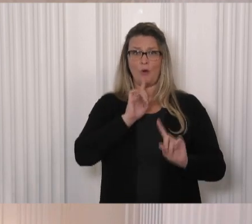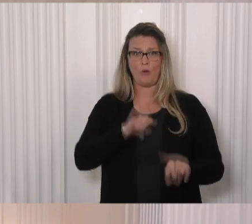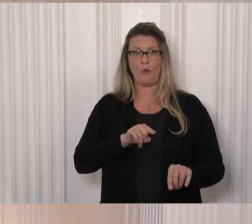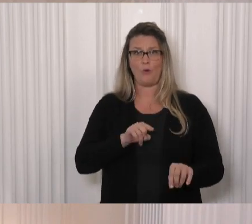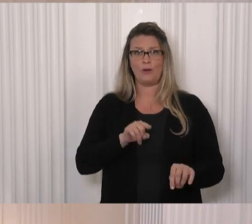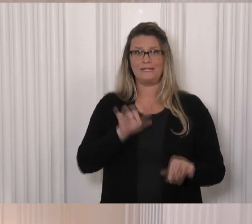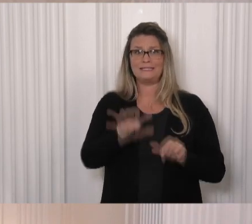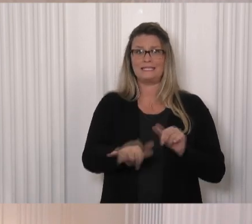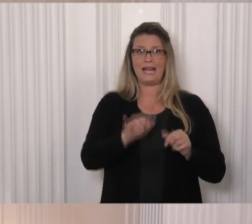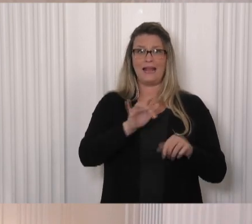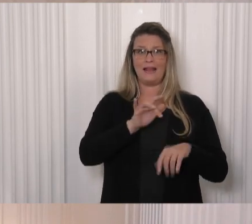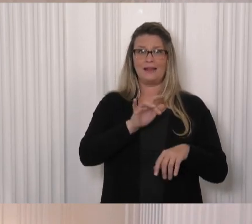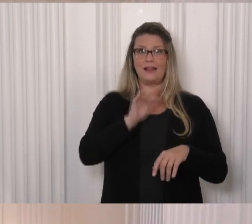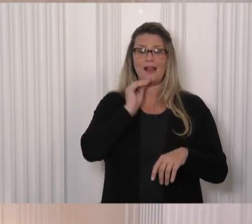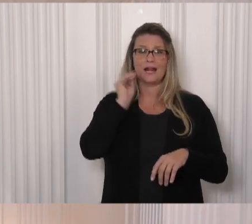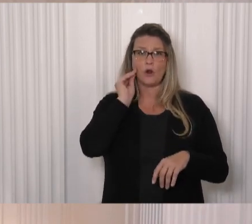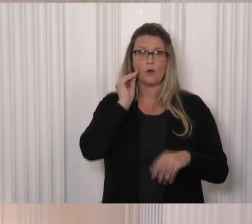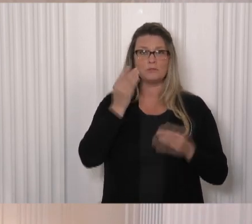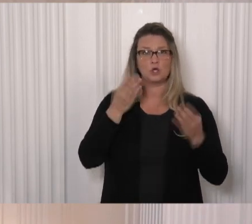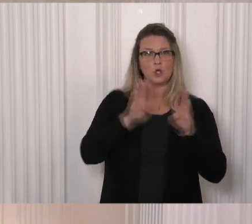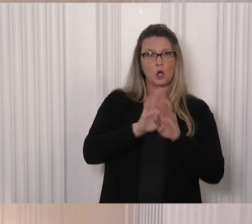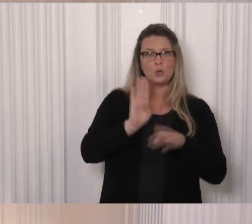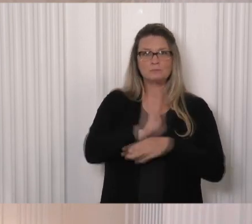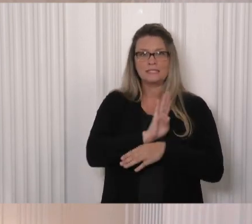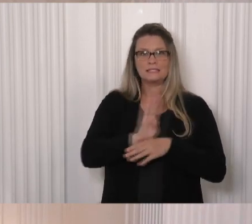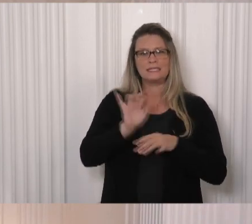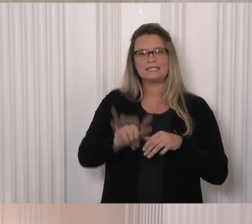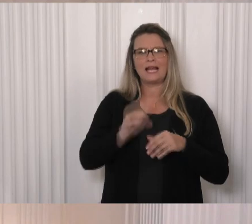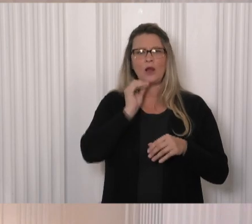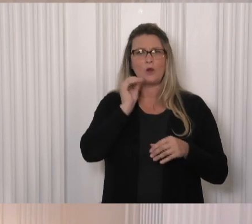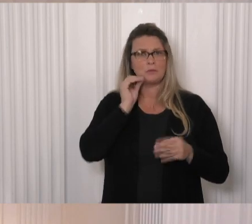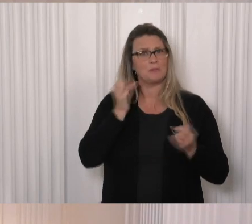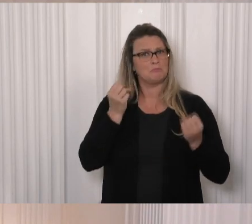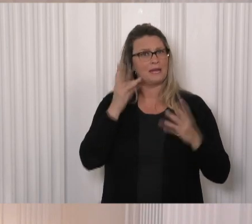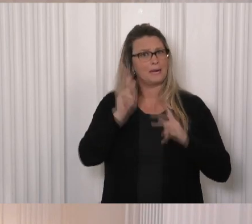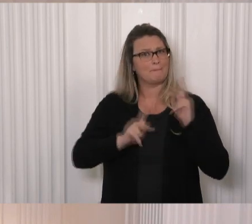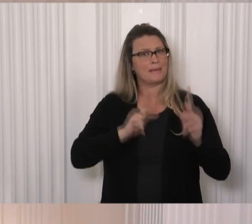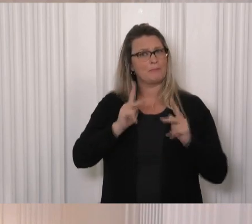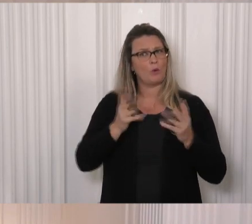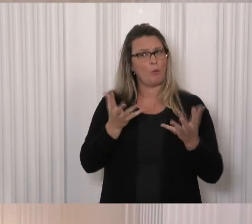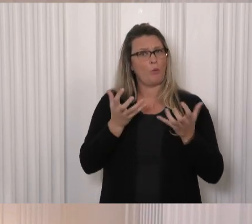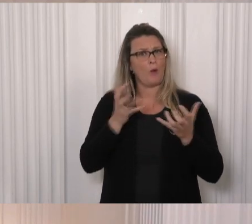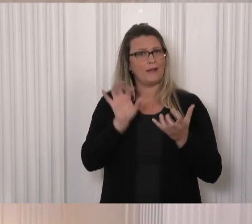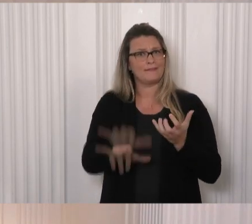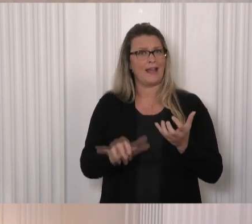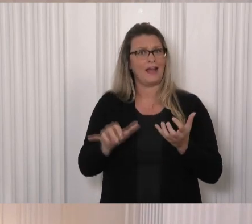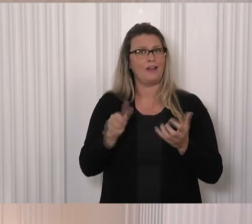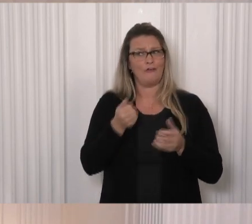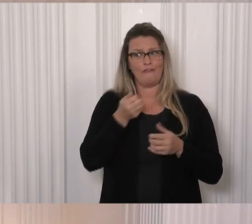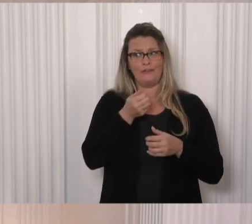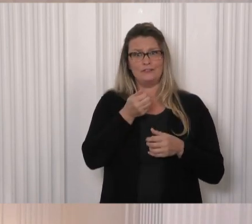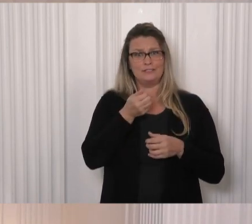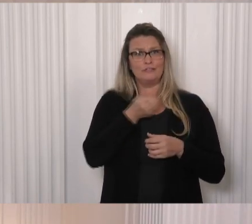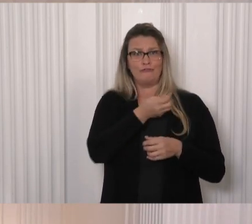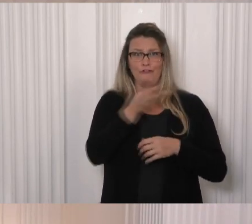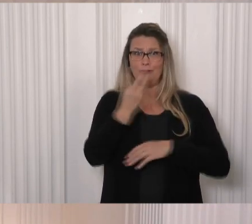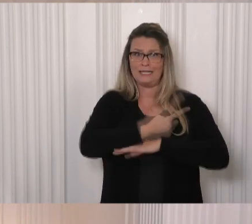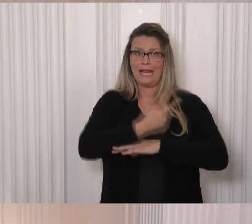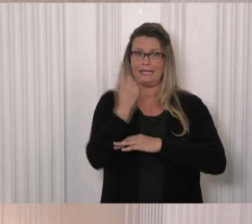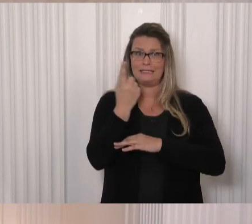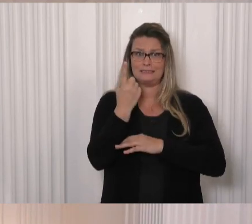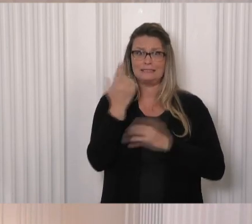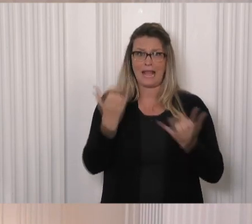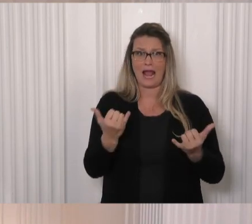either closing non-essential businesses or a stay-at-home order. There's been a number of people calling for this for the last several days.